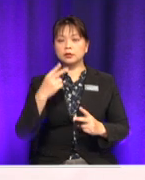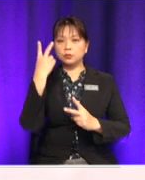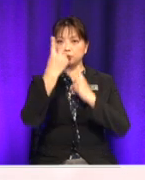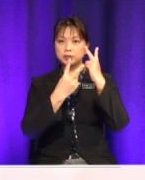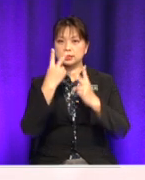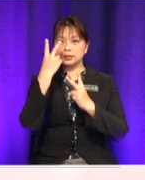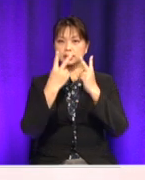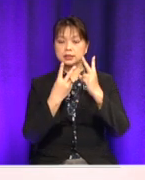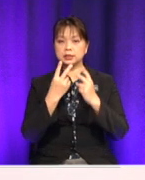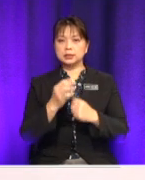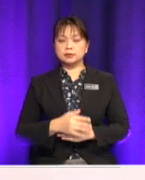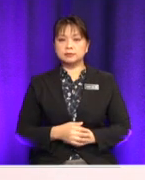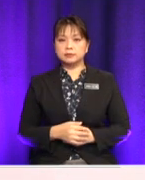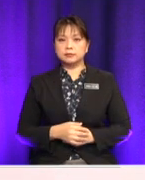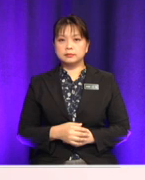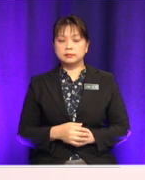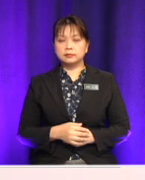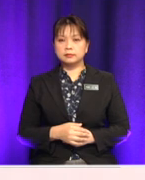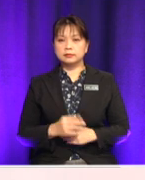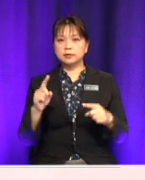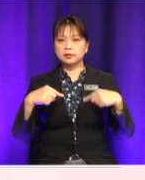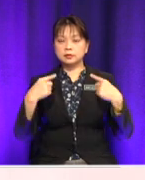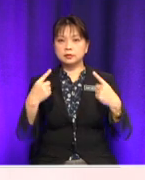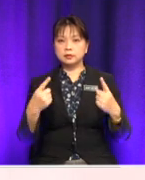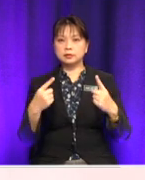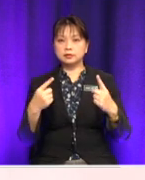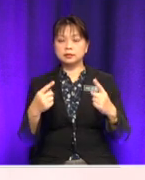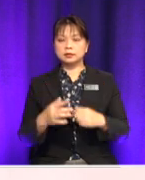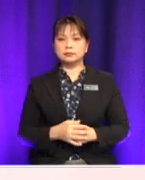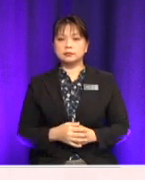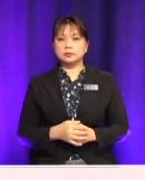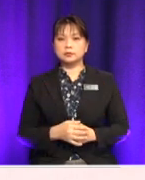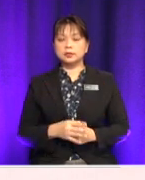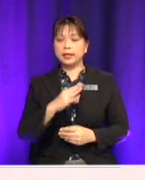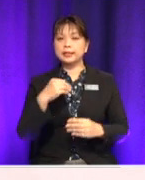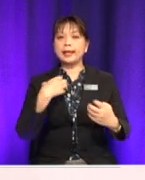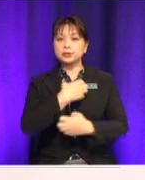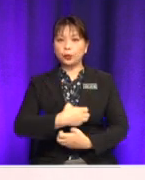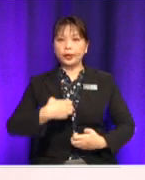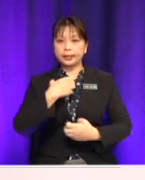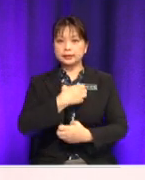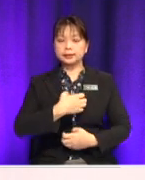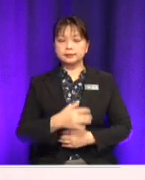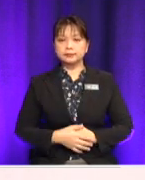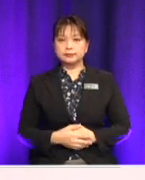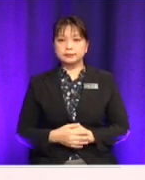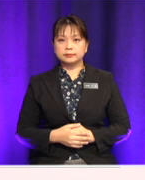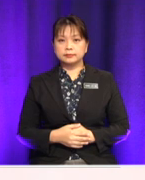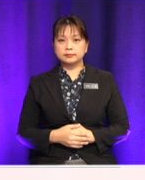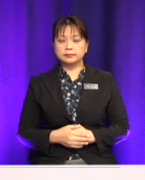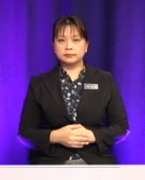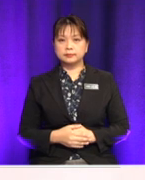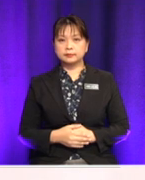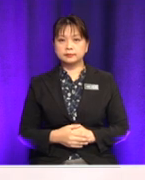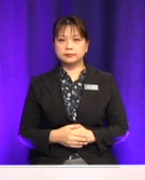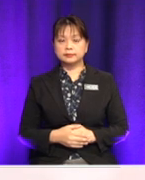to and enjoy. Visitors go to and also enjoy. So they don't have to circle Petronas Towers again because mm-hmm. it's